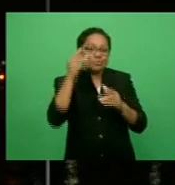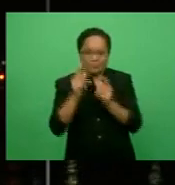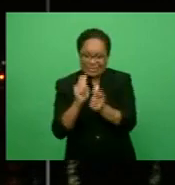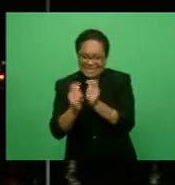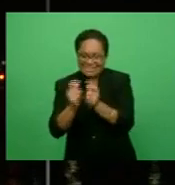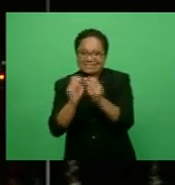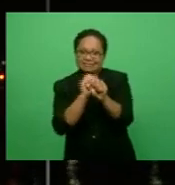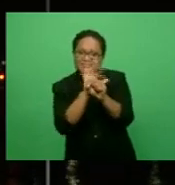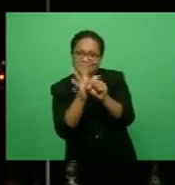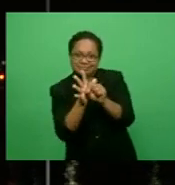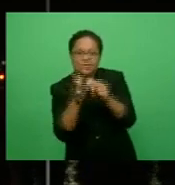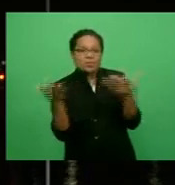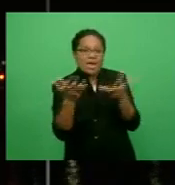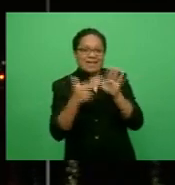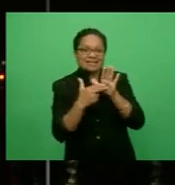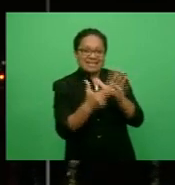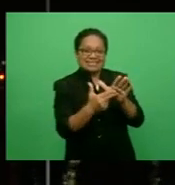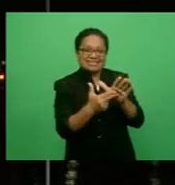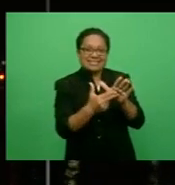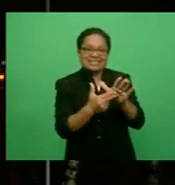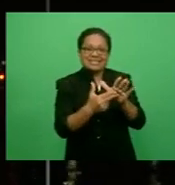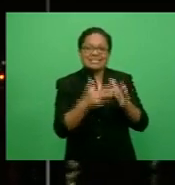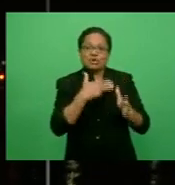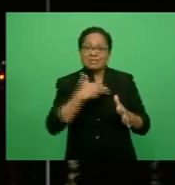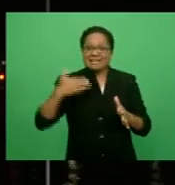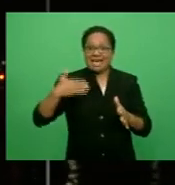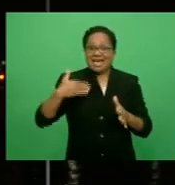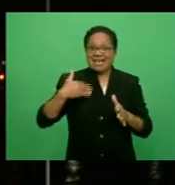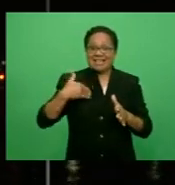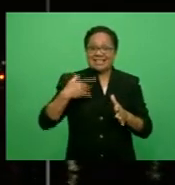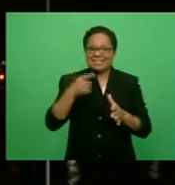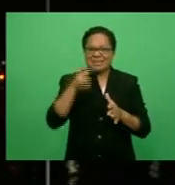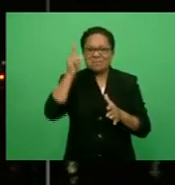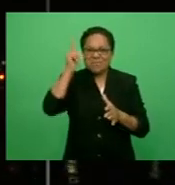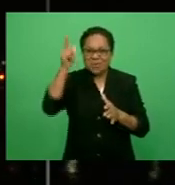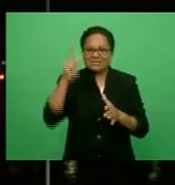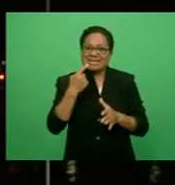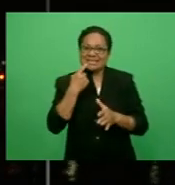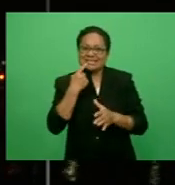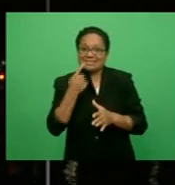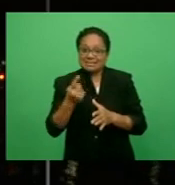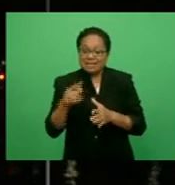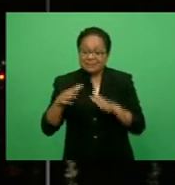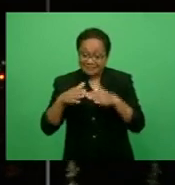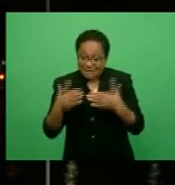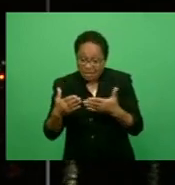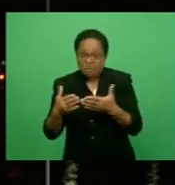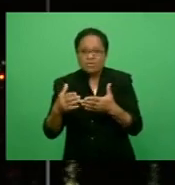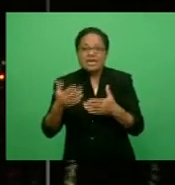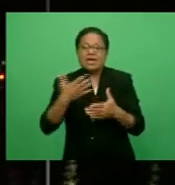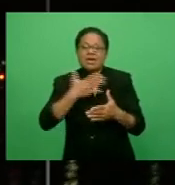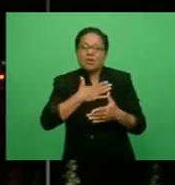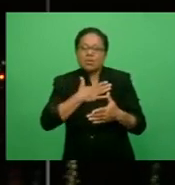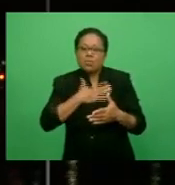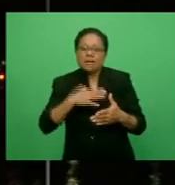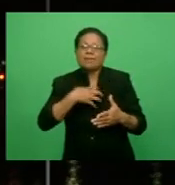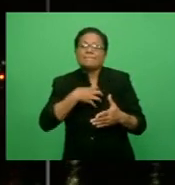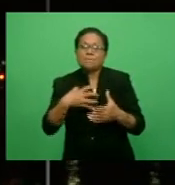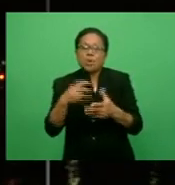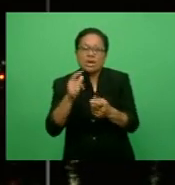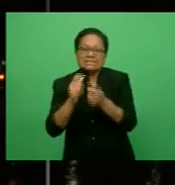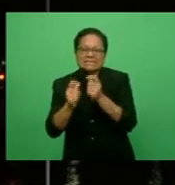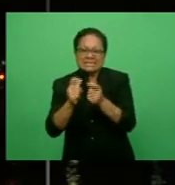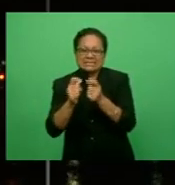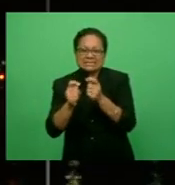Nandi. Minister for Health and Medical Services, Dr. Ifiremi Wangainabete, says they're also working to expand COVID-19 testing